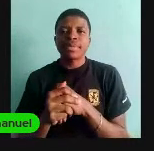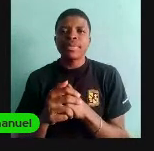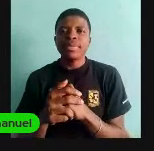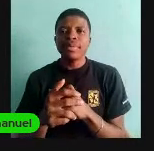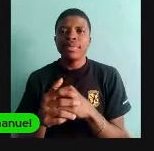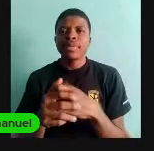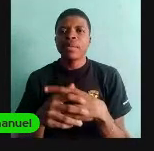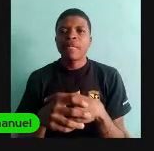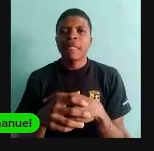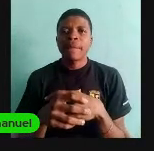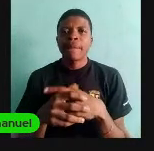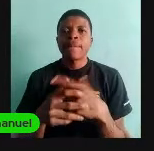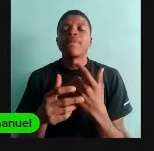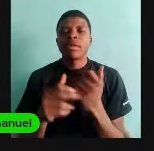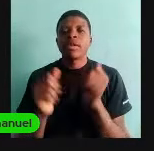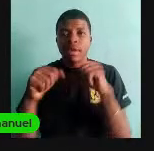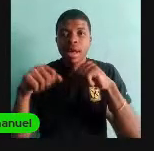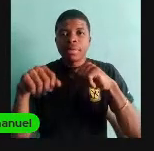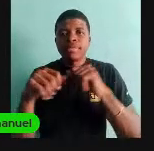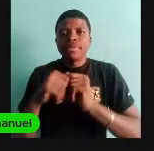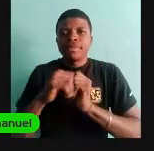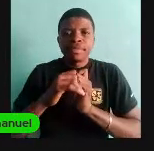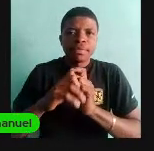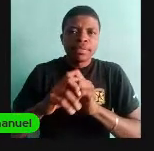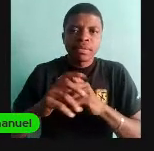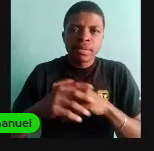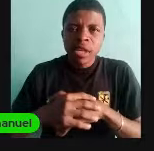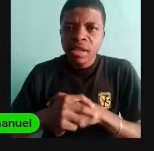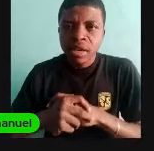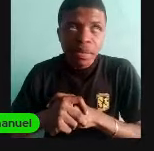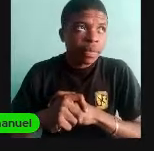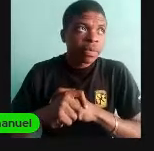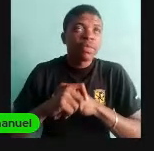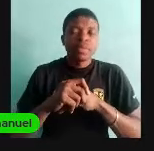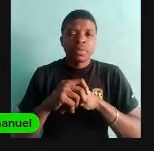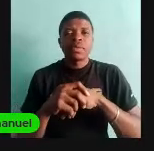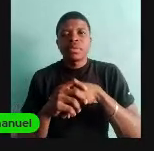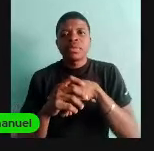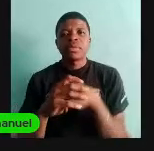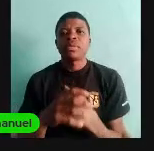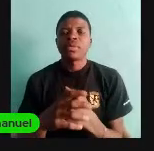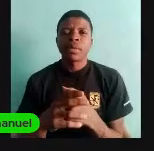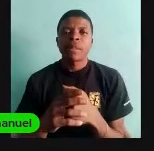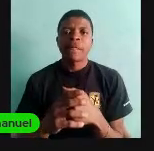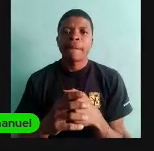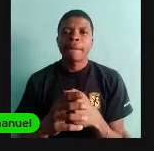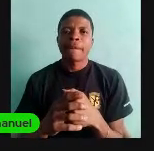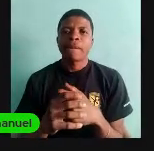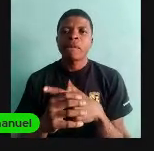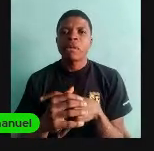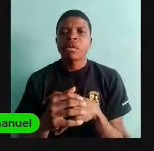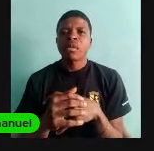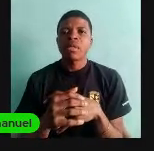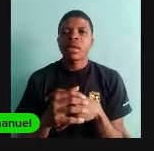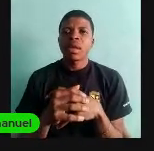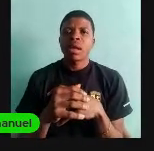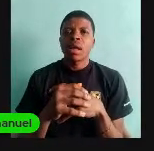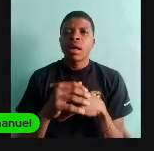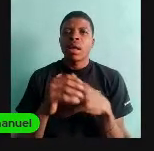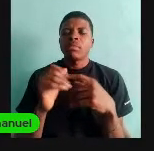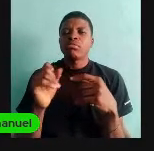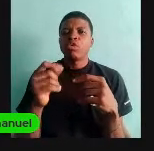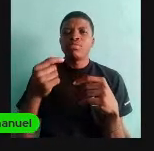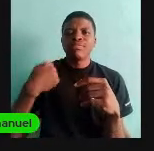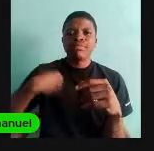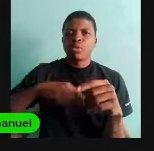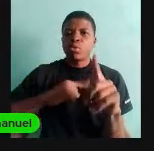Can I move on, Mr. Yeah. Emmanuel? Are you with me? Yes. Okay. So let's talk about contrast, right?